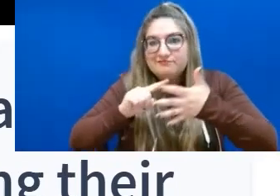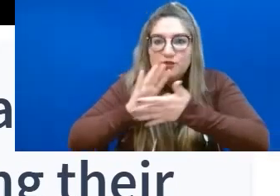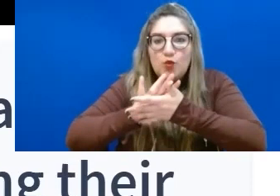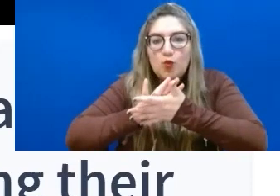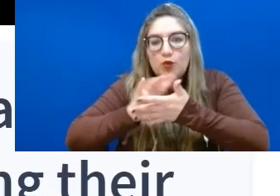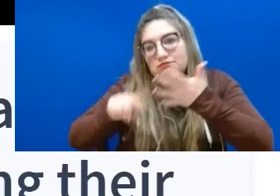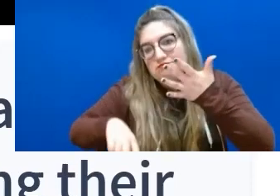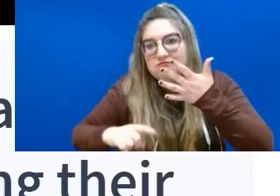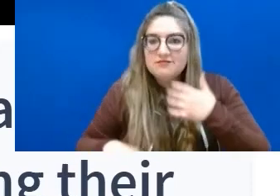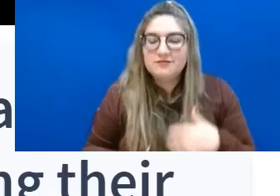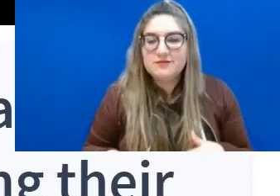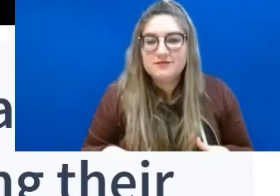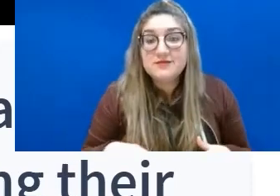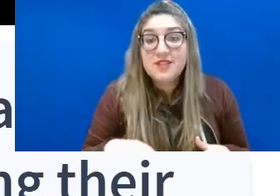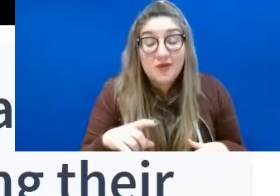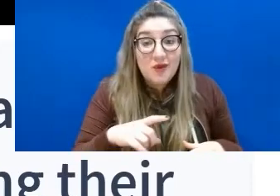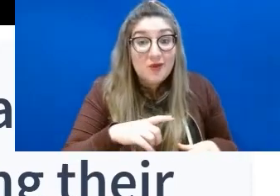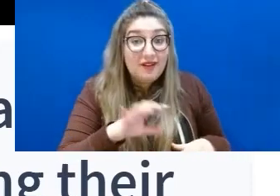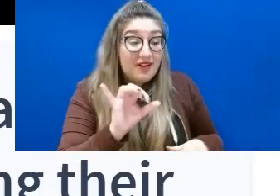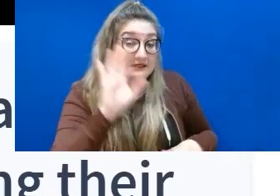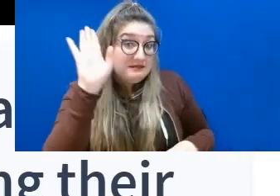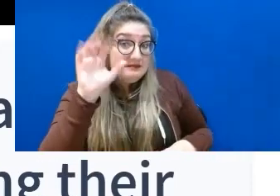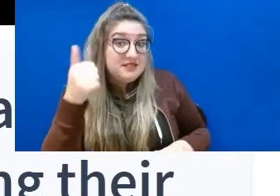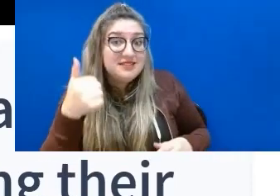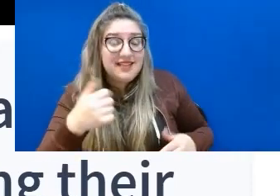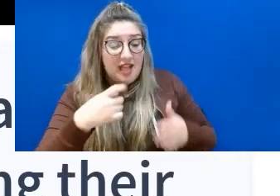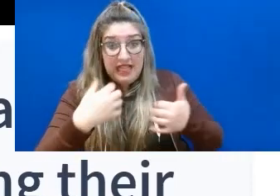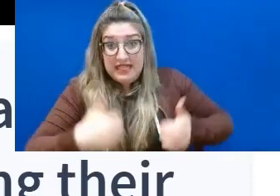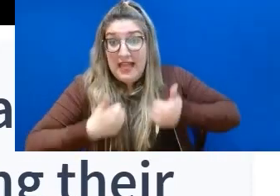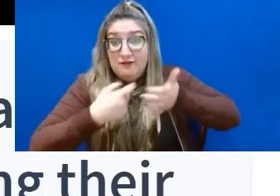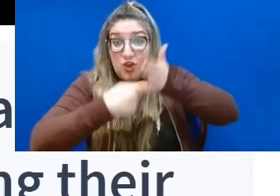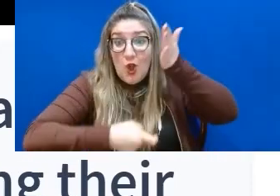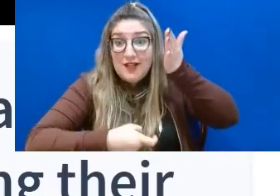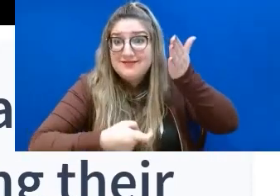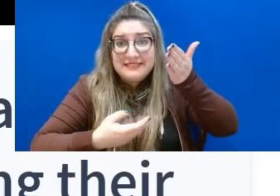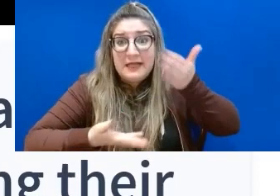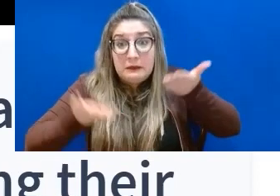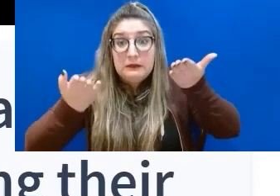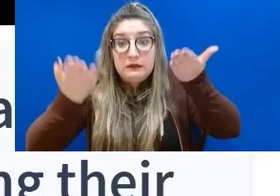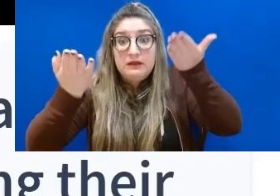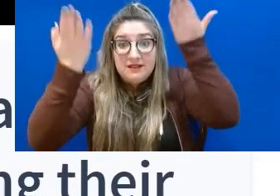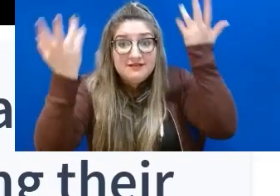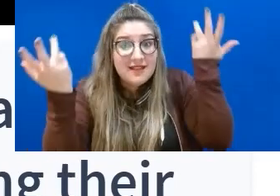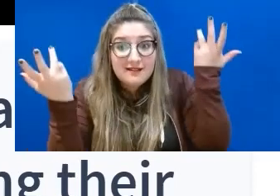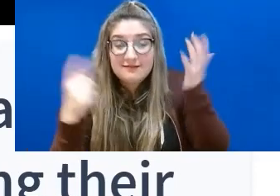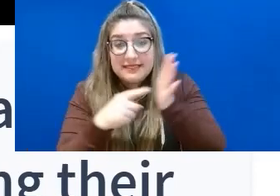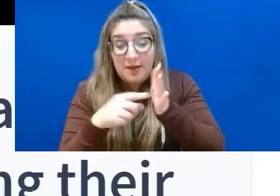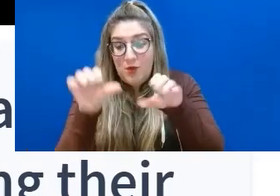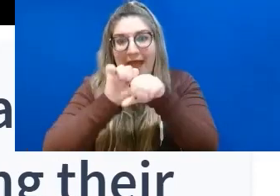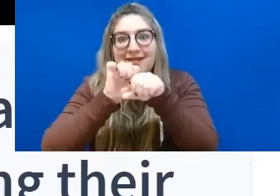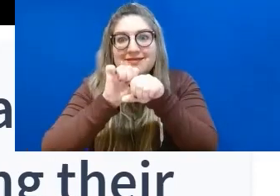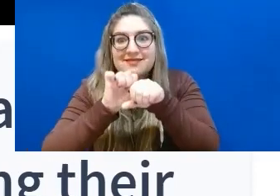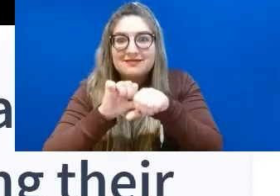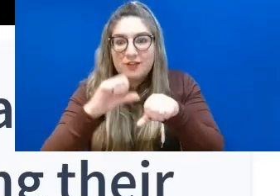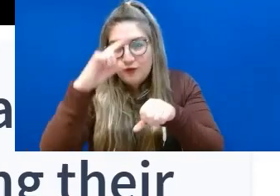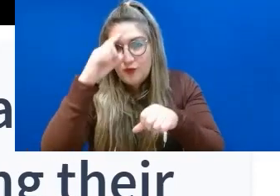with money, the cost of living right now too is money. Do I use the gas to go to school? Do I use it? Or